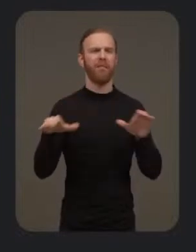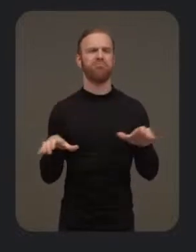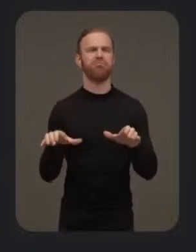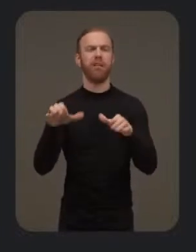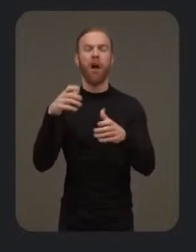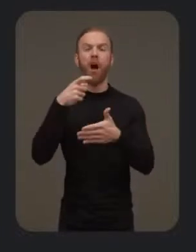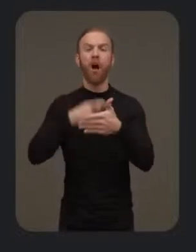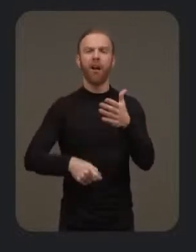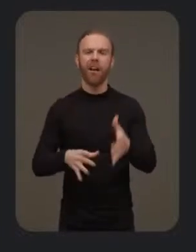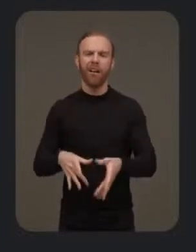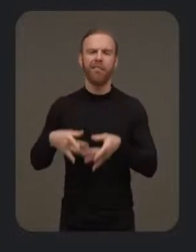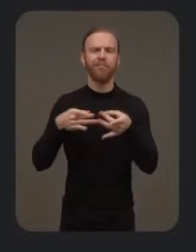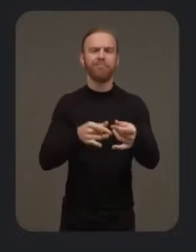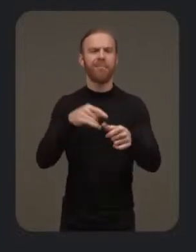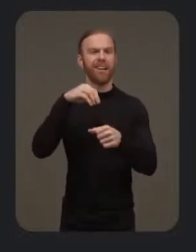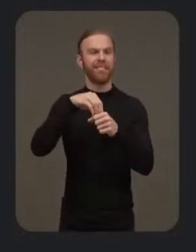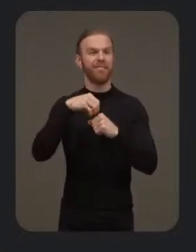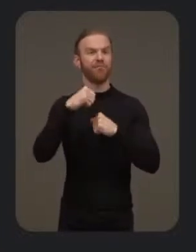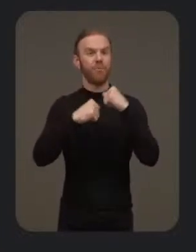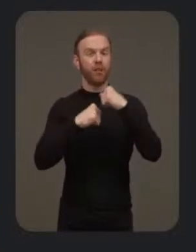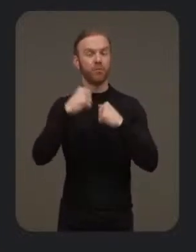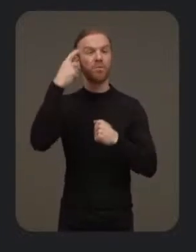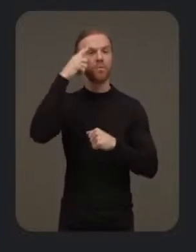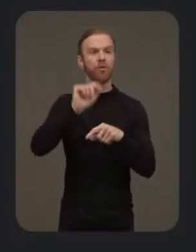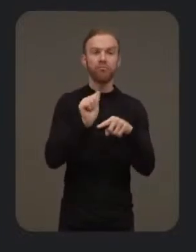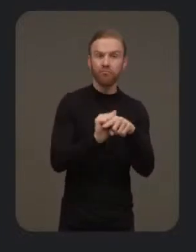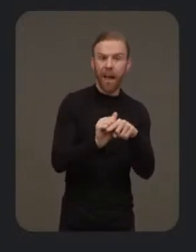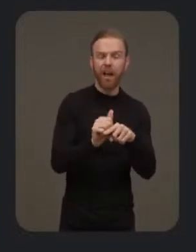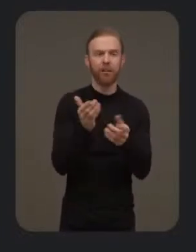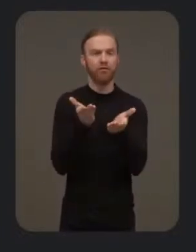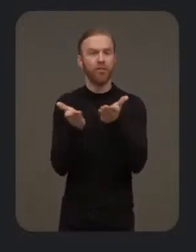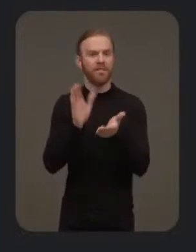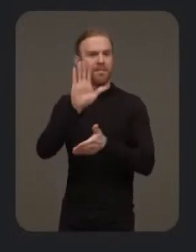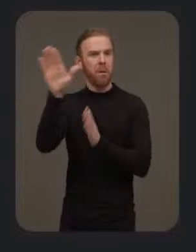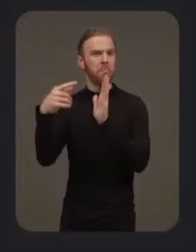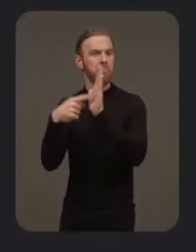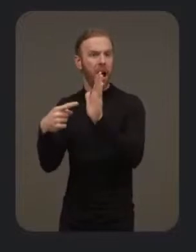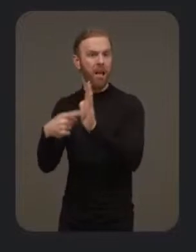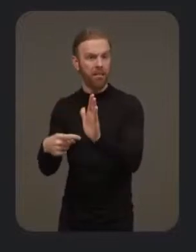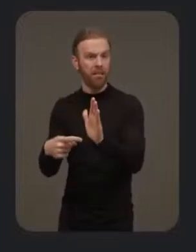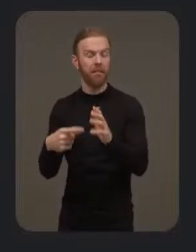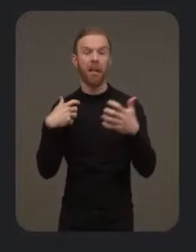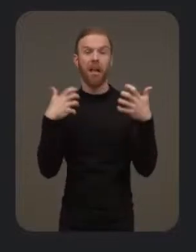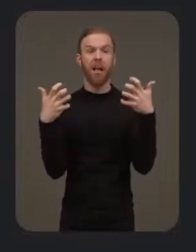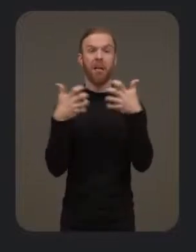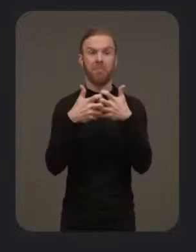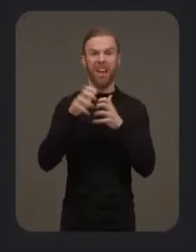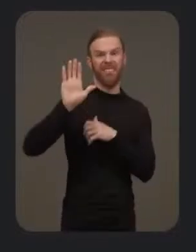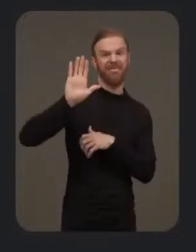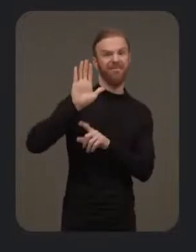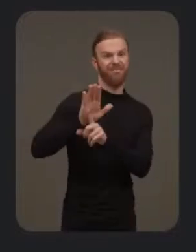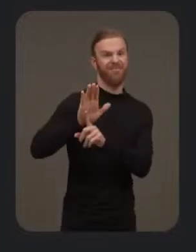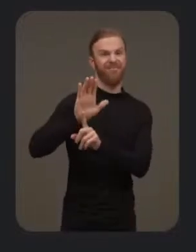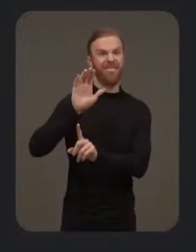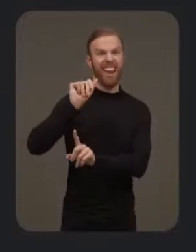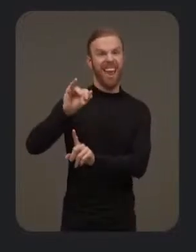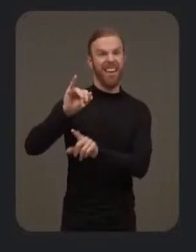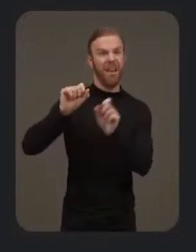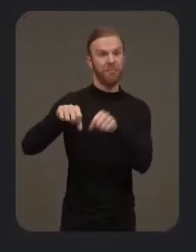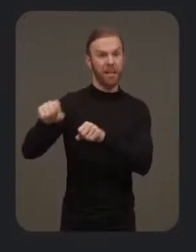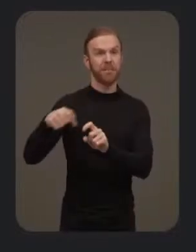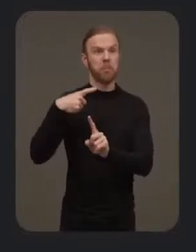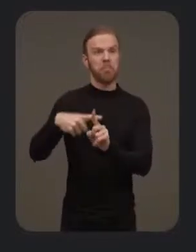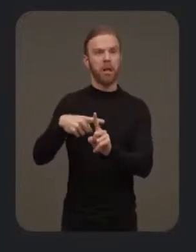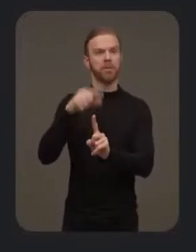and cost-efficient infrastructure for training and serving the models. By combining its own AI capabilities with those of